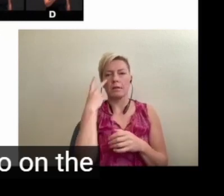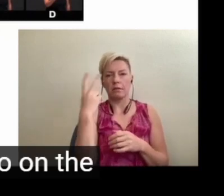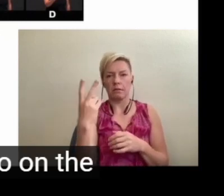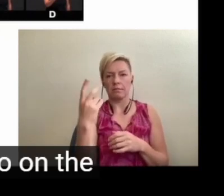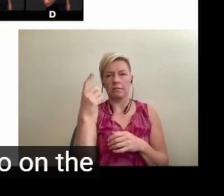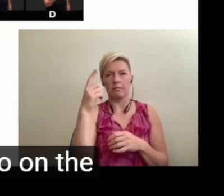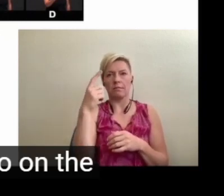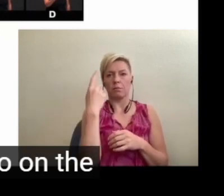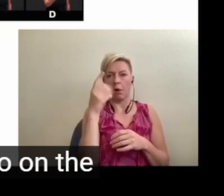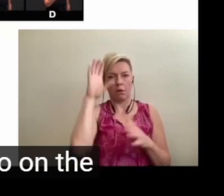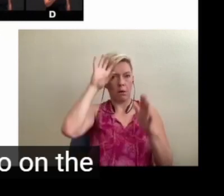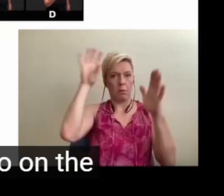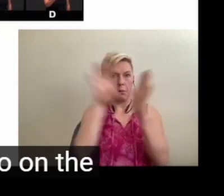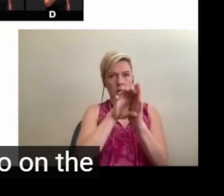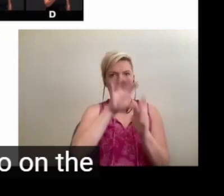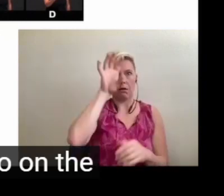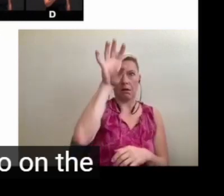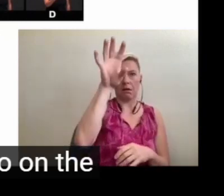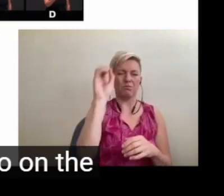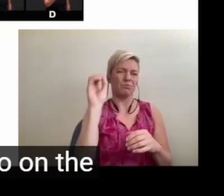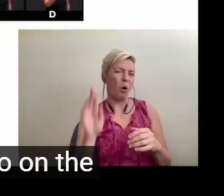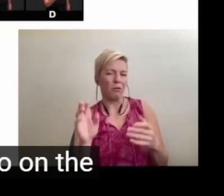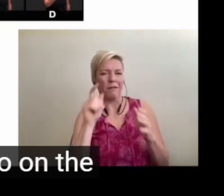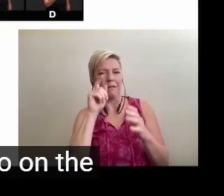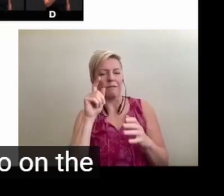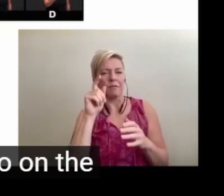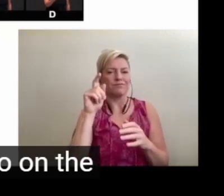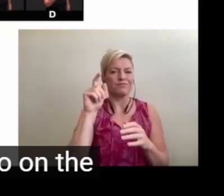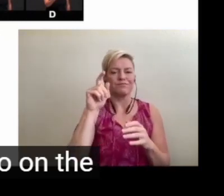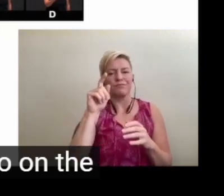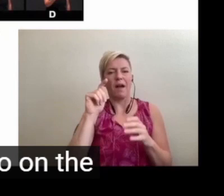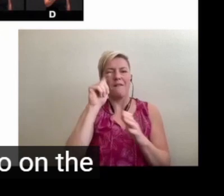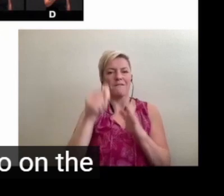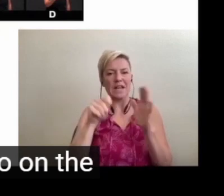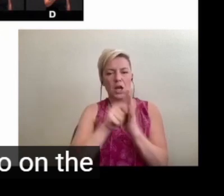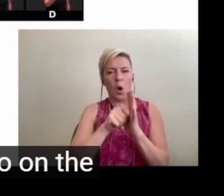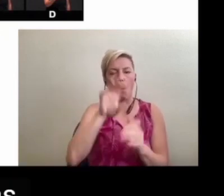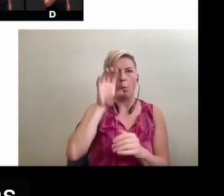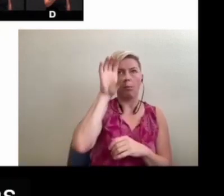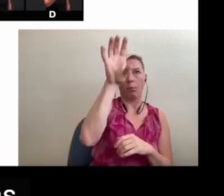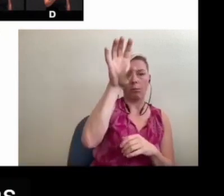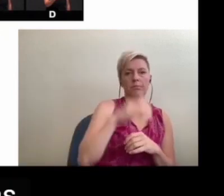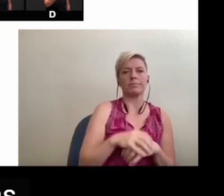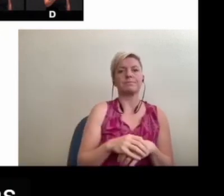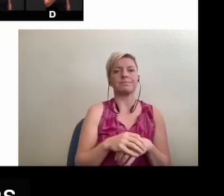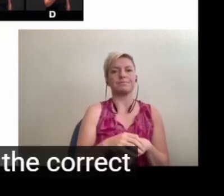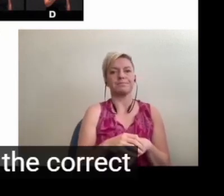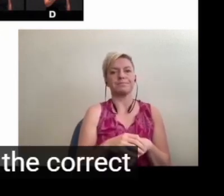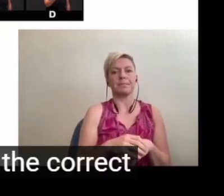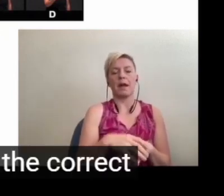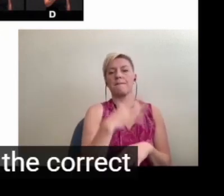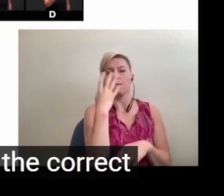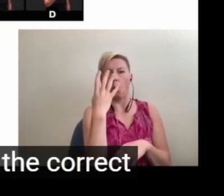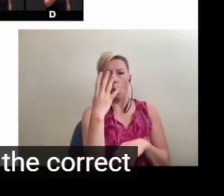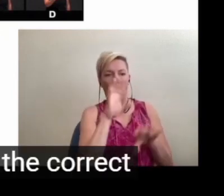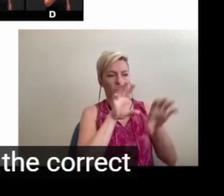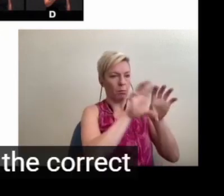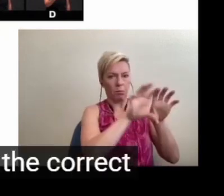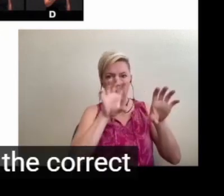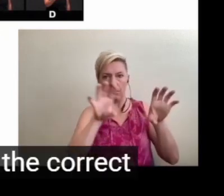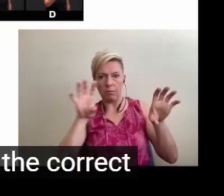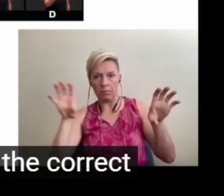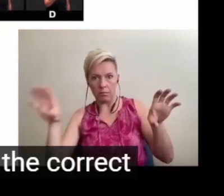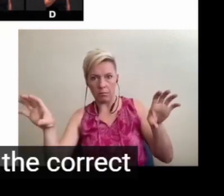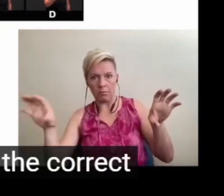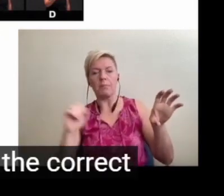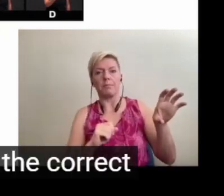Participants see a picture or a video on the computer, and below they see 4 items. They use their